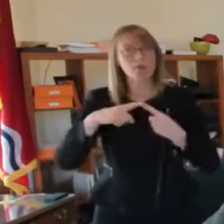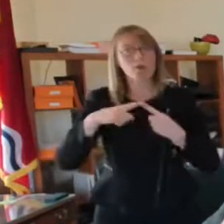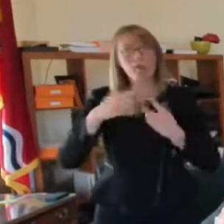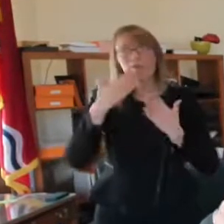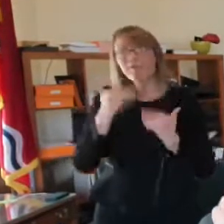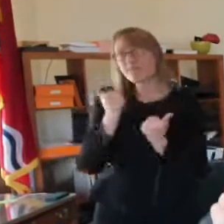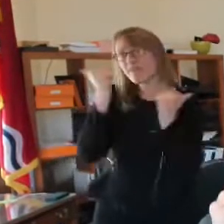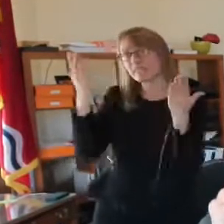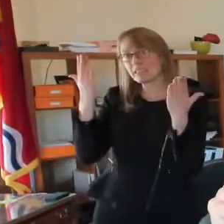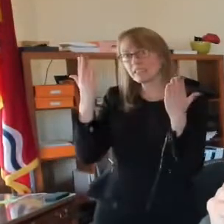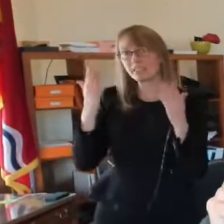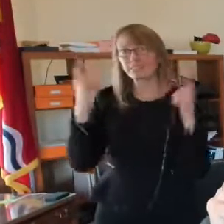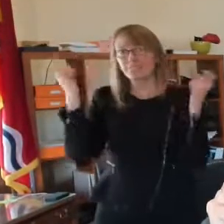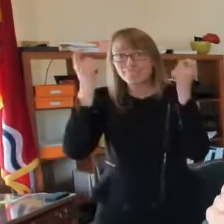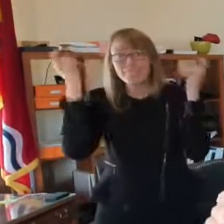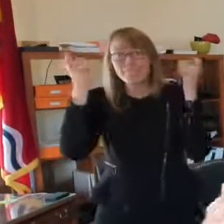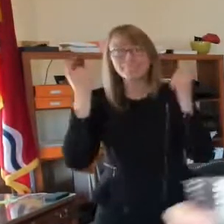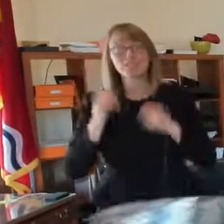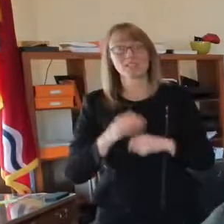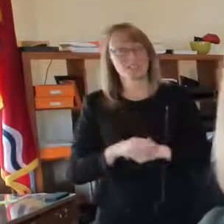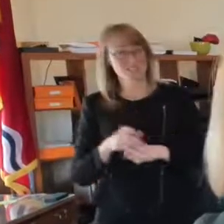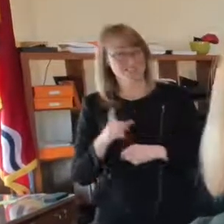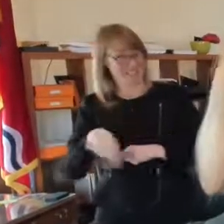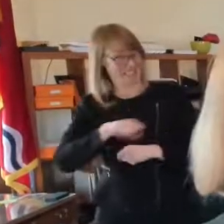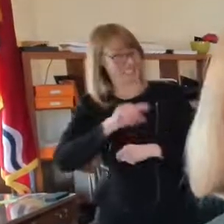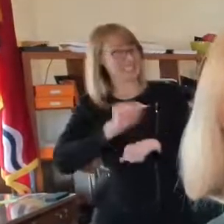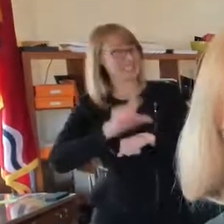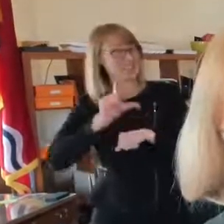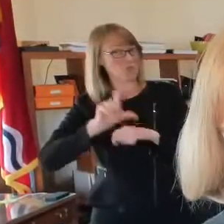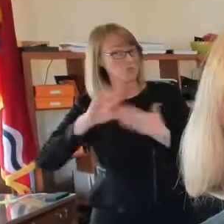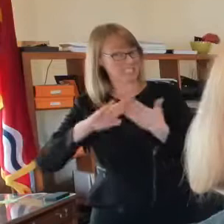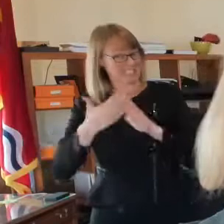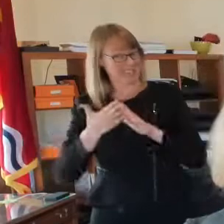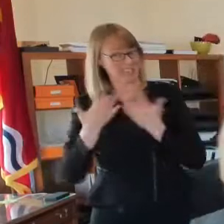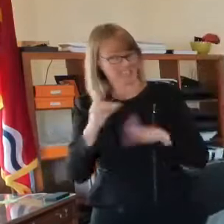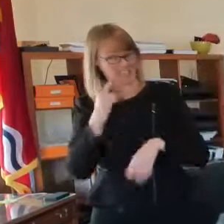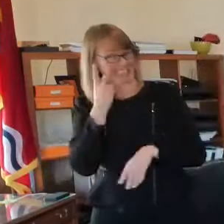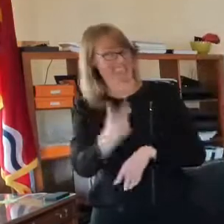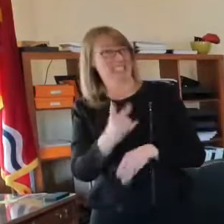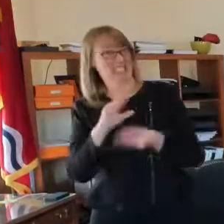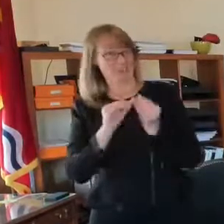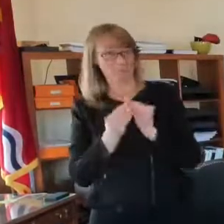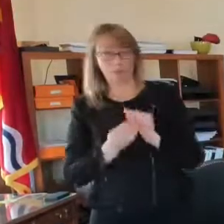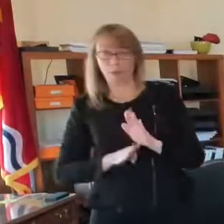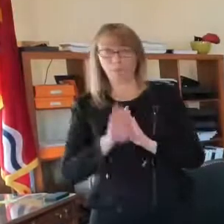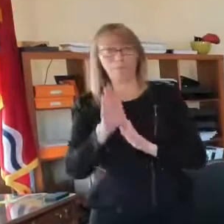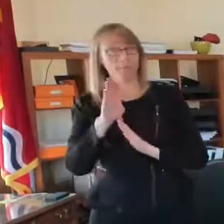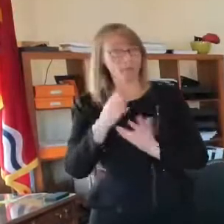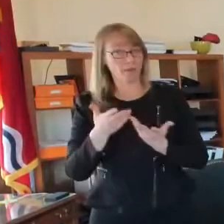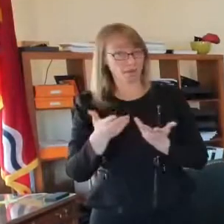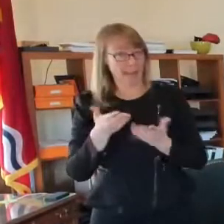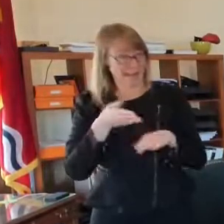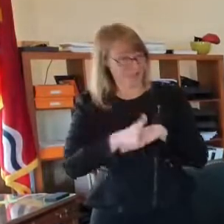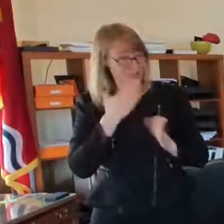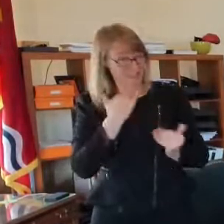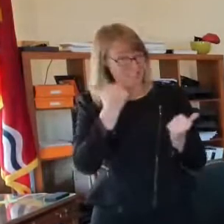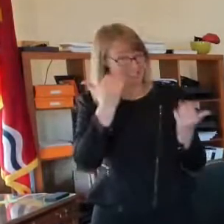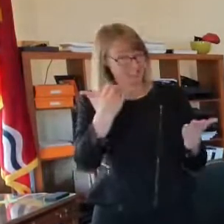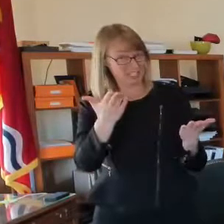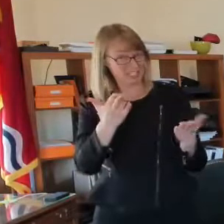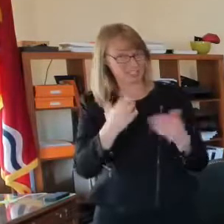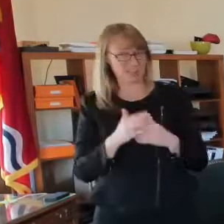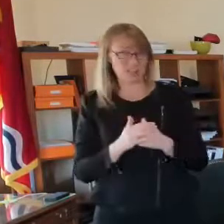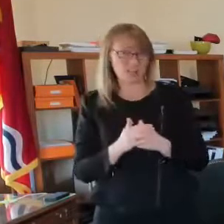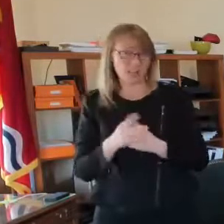that spike that everyone was warning against if too many people got together on Thanksgiving? We're probably seeing